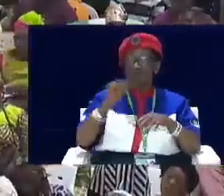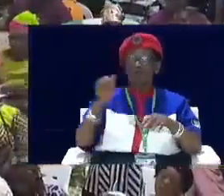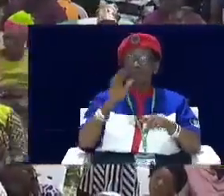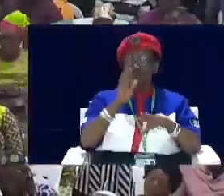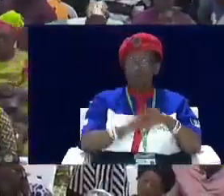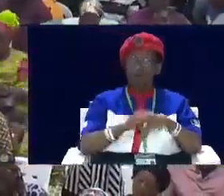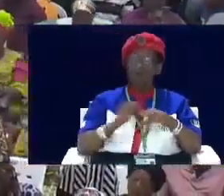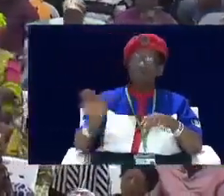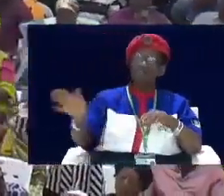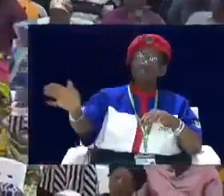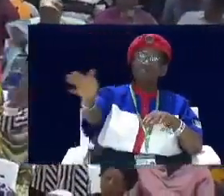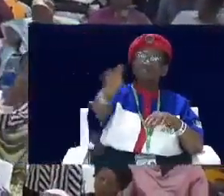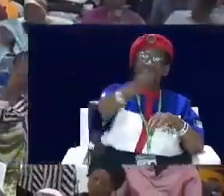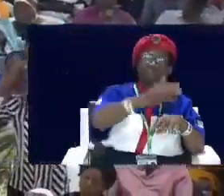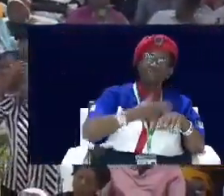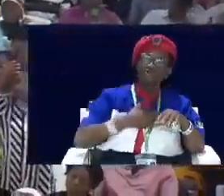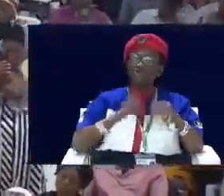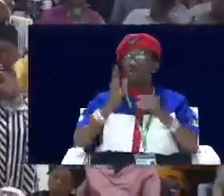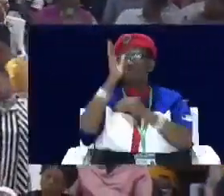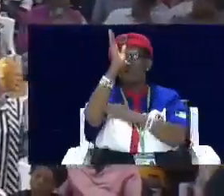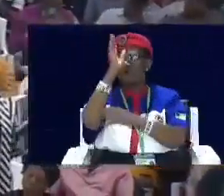to nsin.